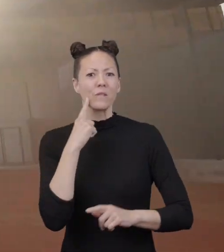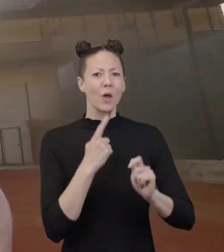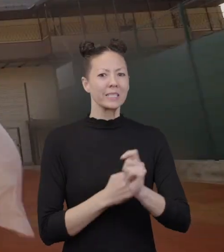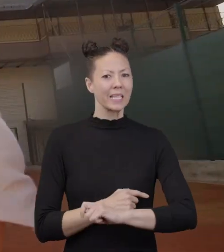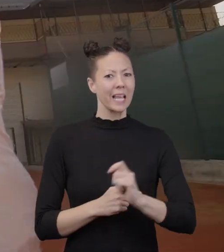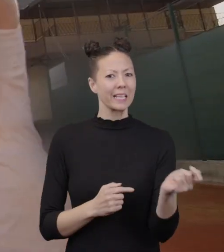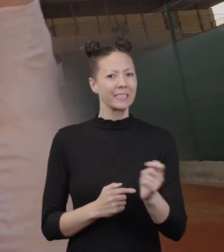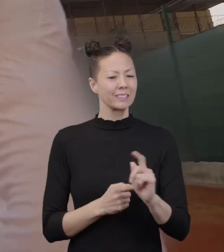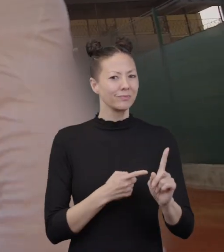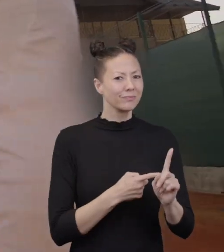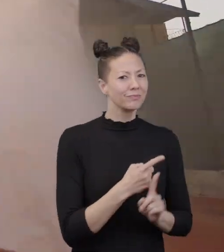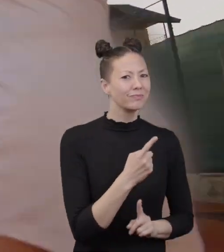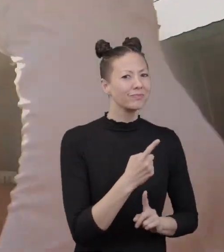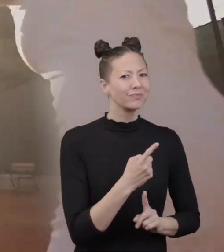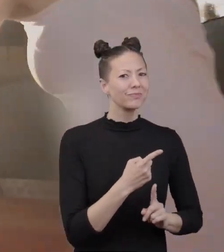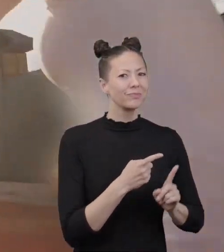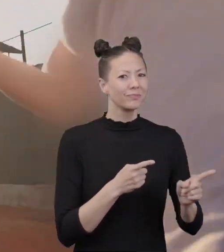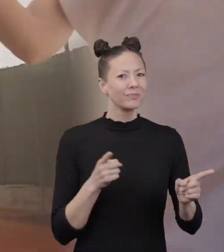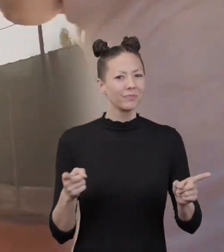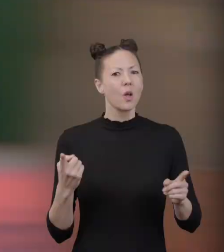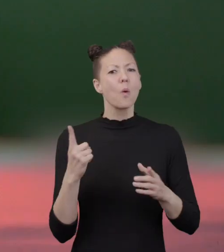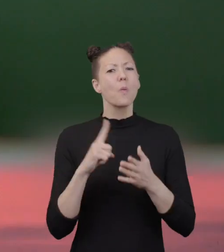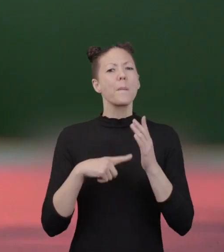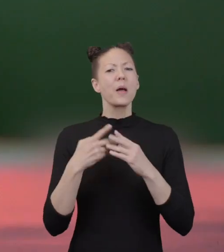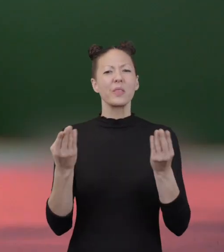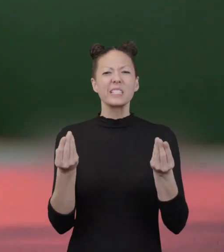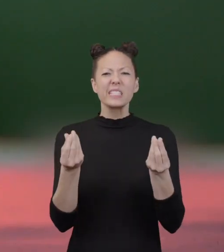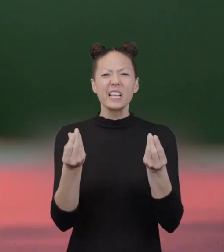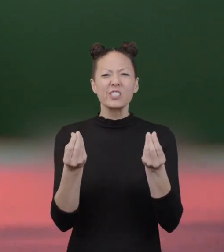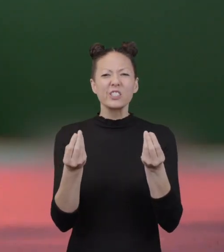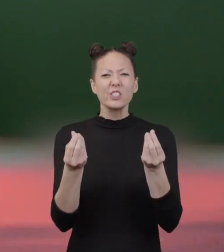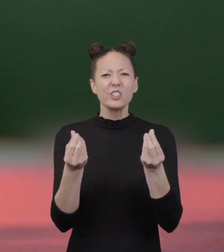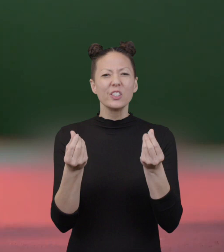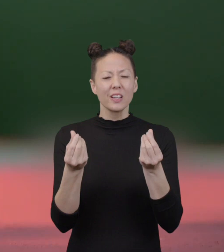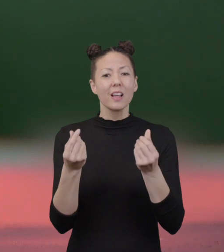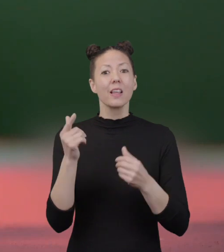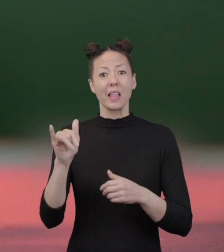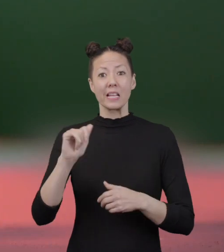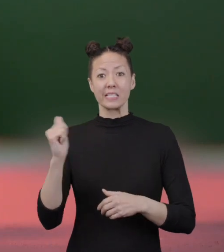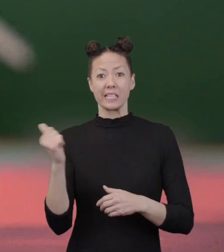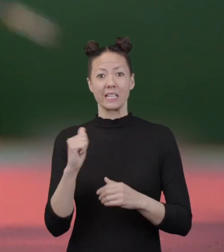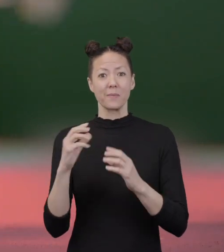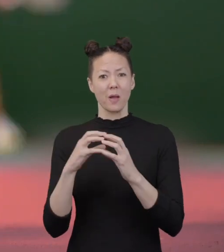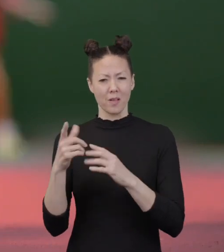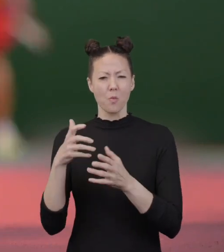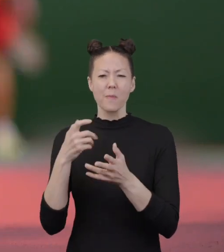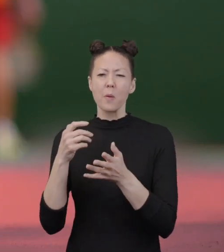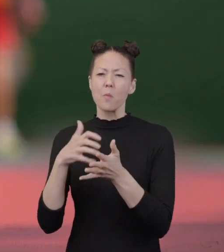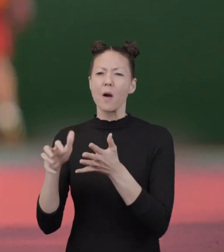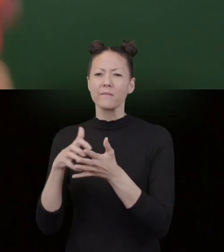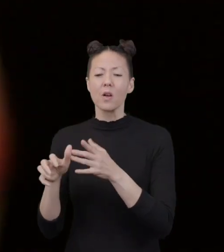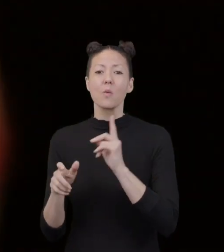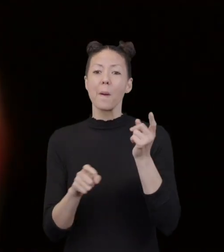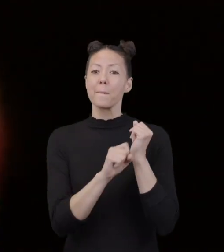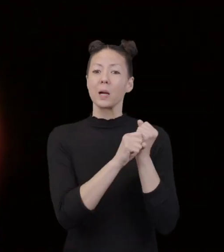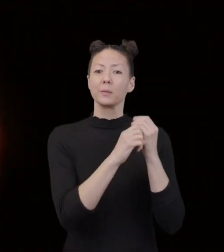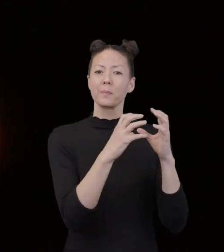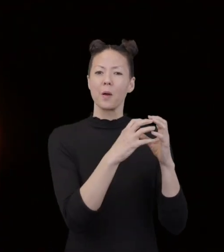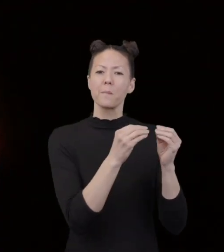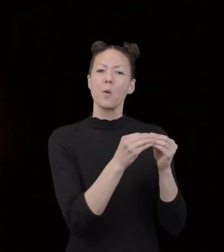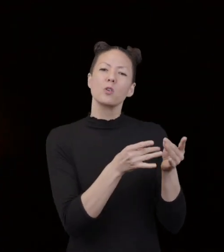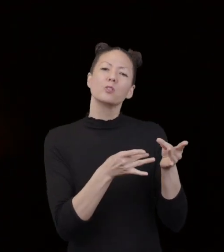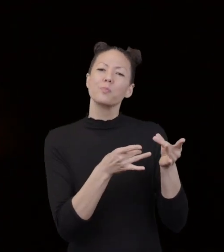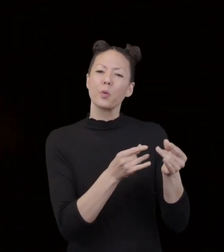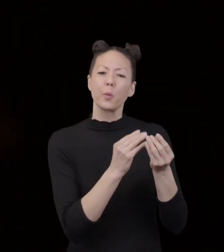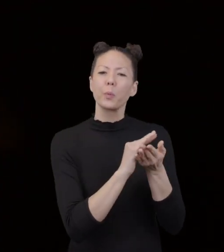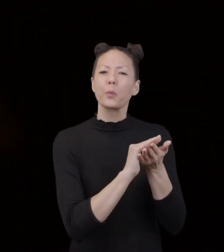baseball and the other for tennis. How about their texture? The tennis ball is a bit rough, while the baseball